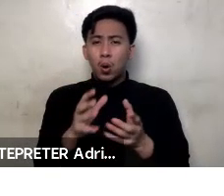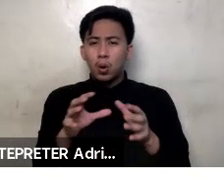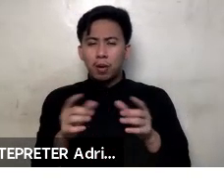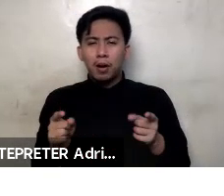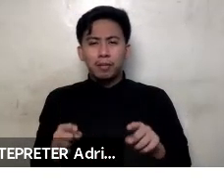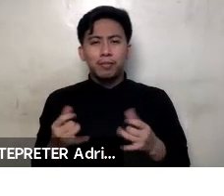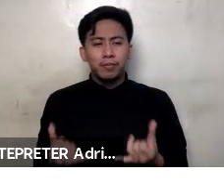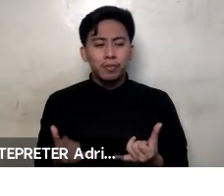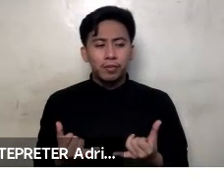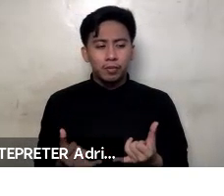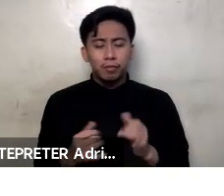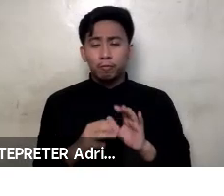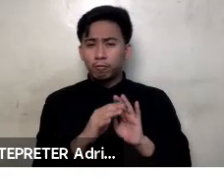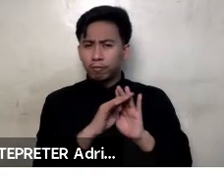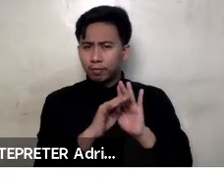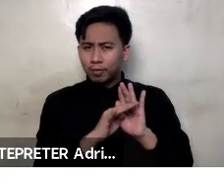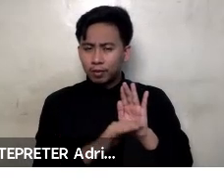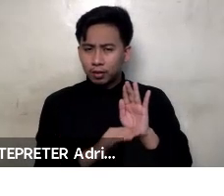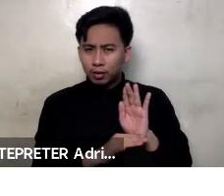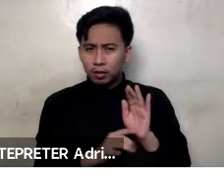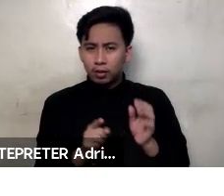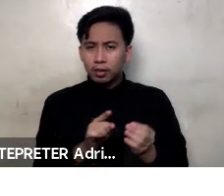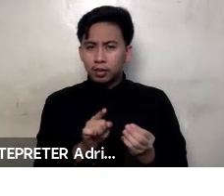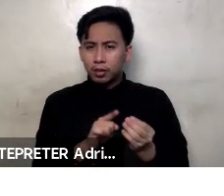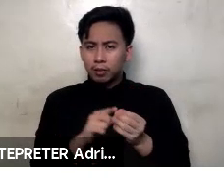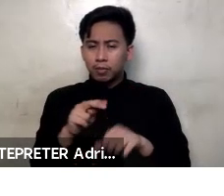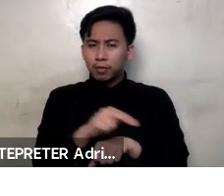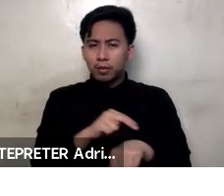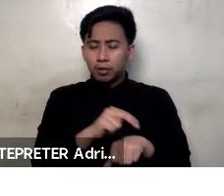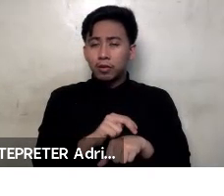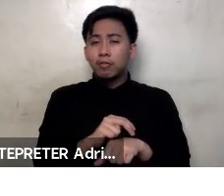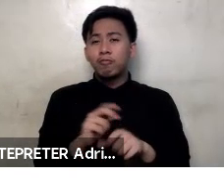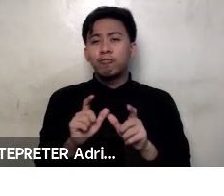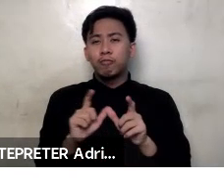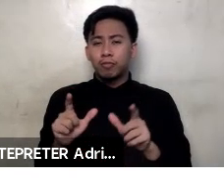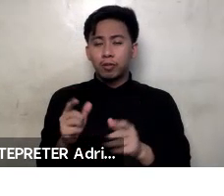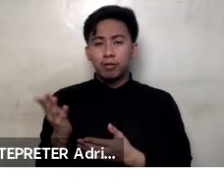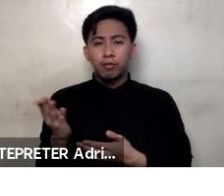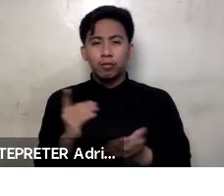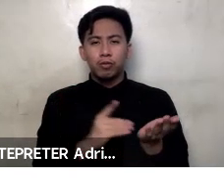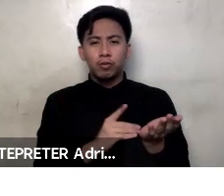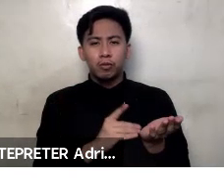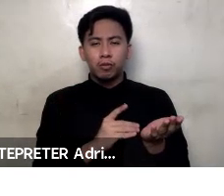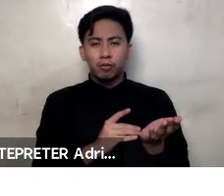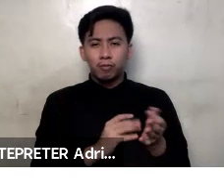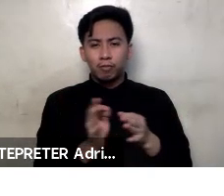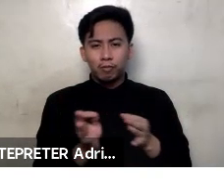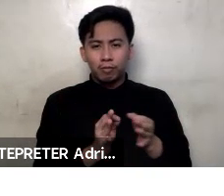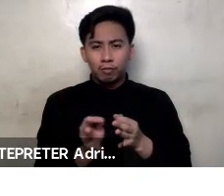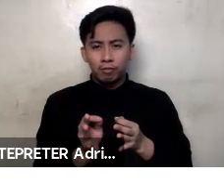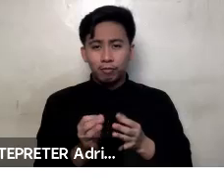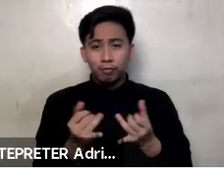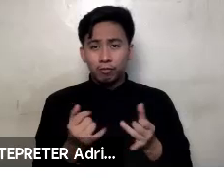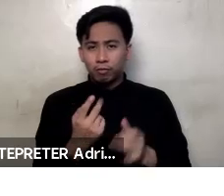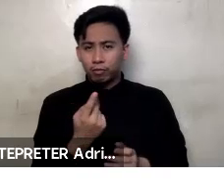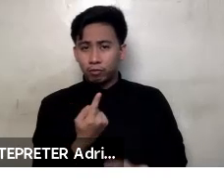now. For the details for the national level, it's going to be Dr. Barba. As you can see in the slide here, this is based on the